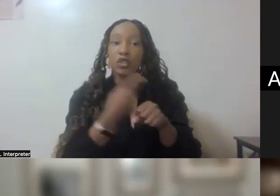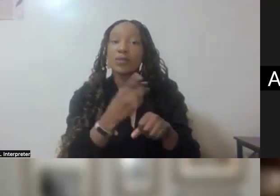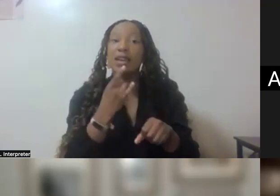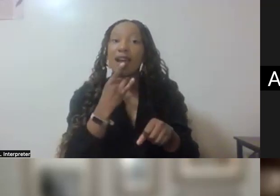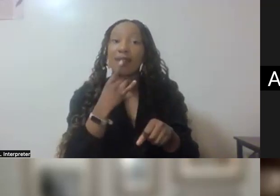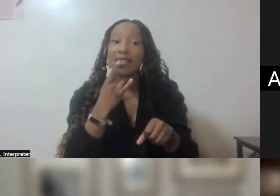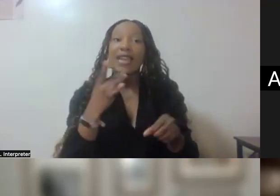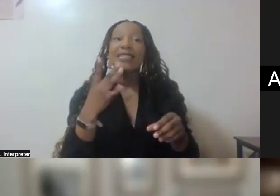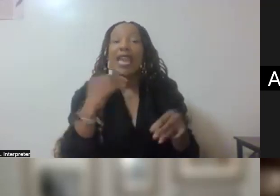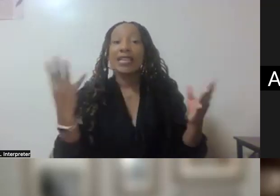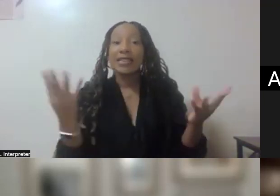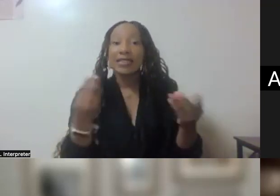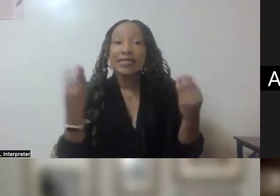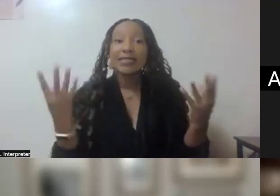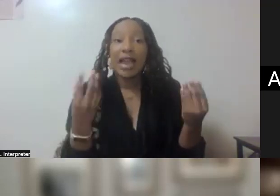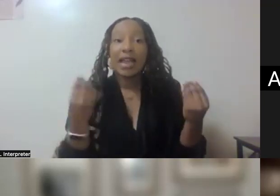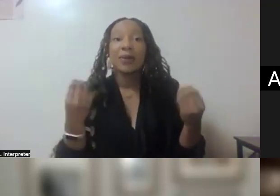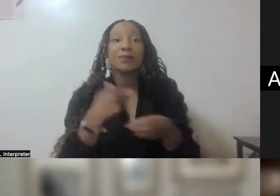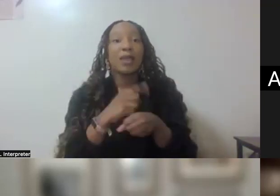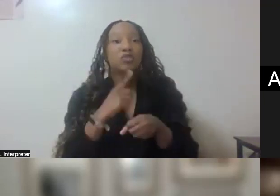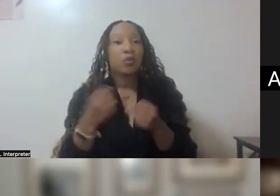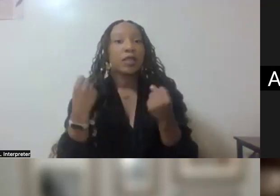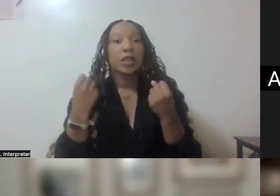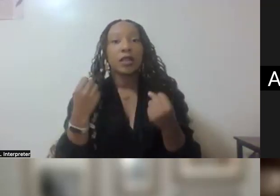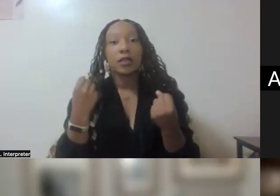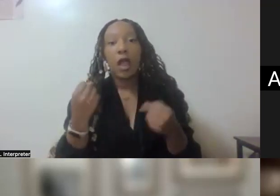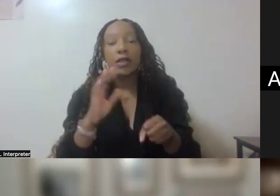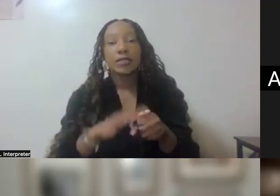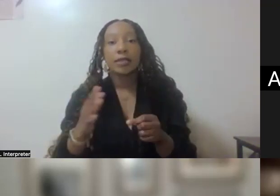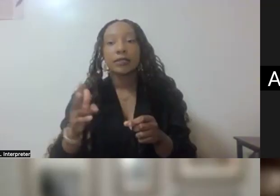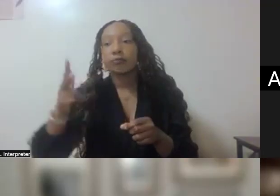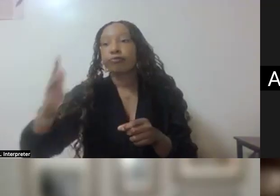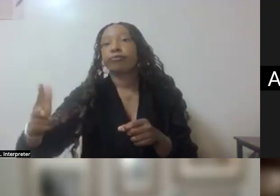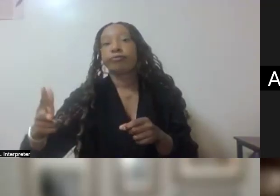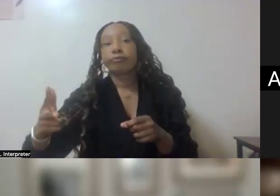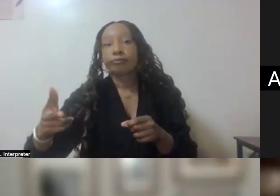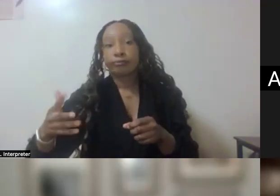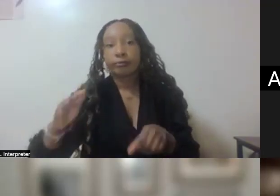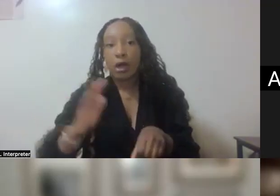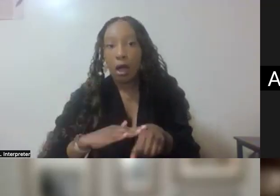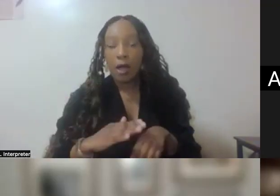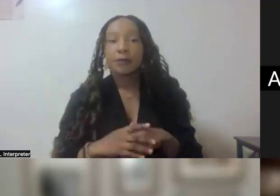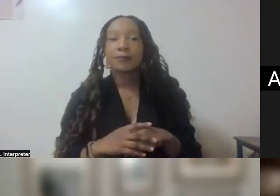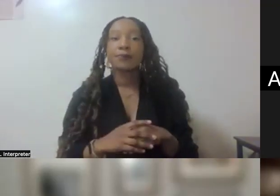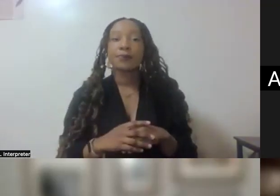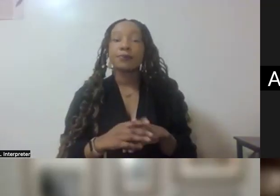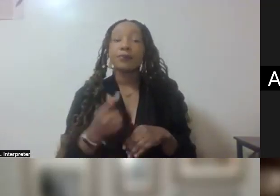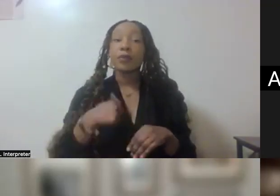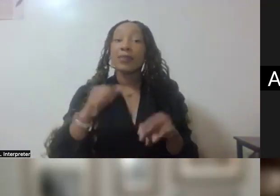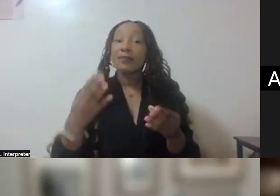limitation to vehicles idling. When we opened up 35K, we supplied all 2,100 members